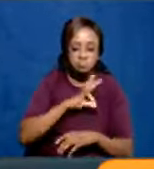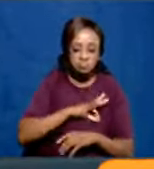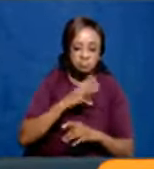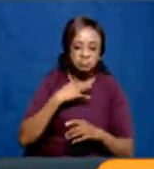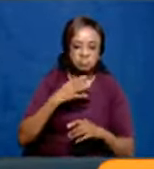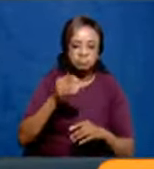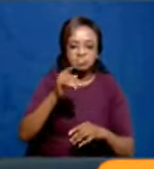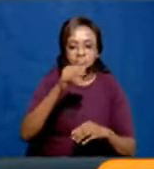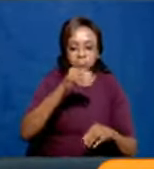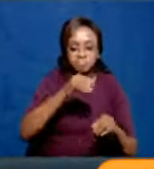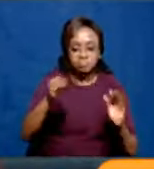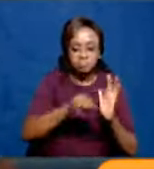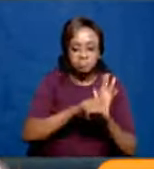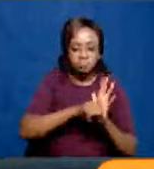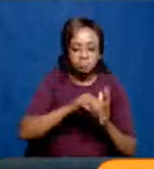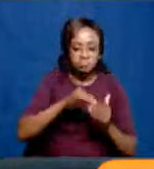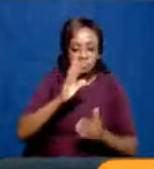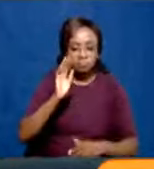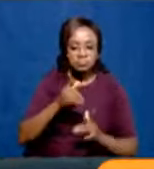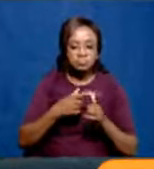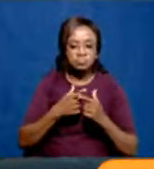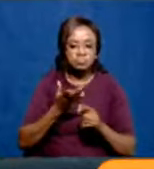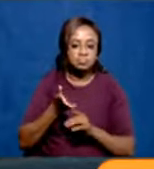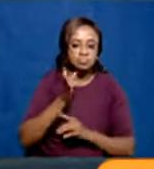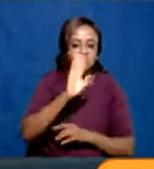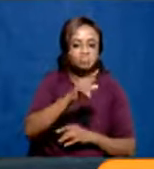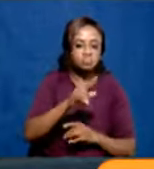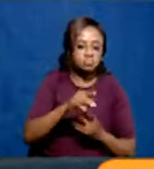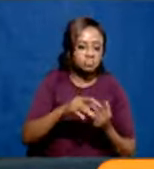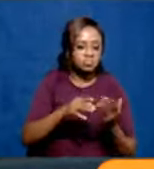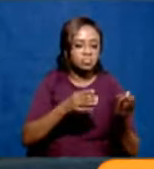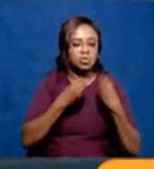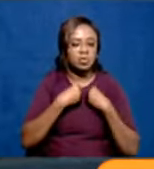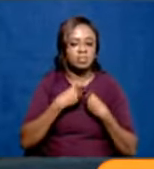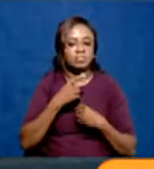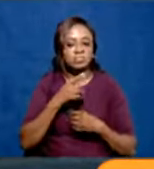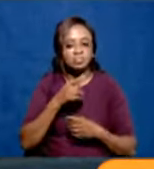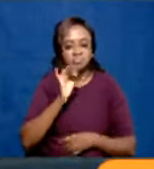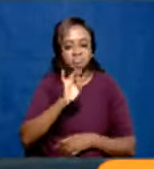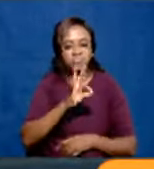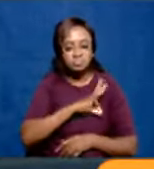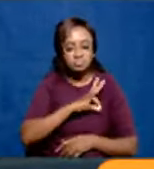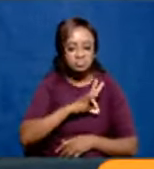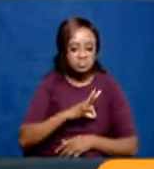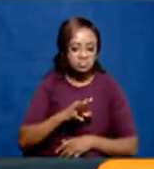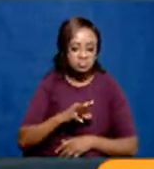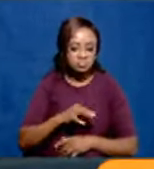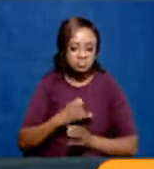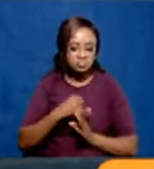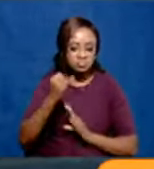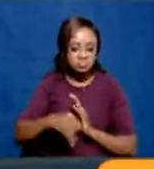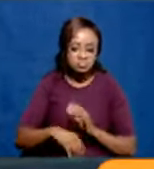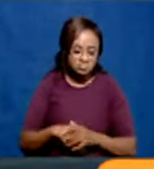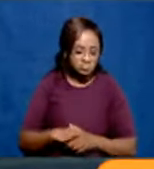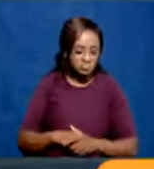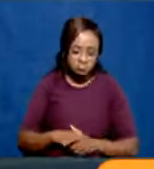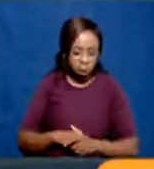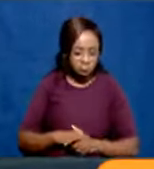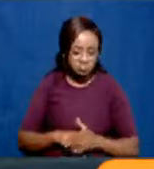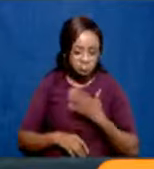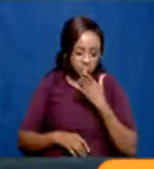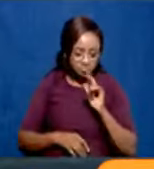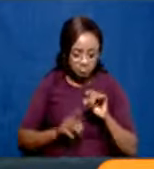times or 10 times, but now you go talk to your employer again to get the cover, to give you the private cover. So ideally, the cover should be such that